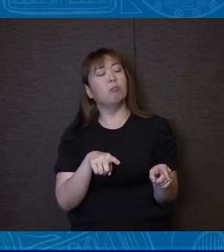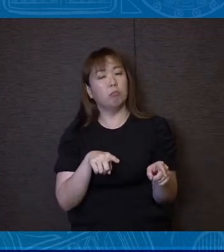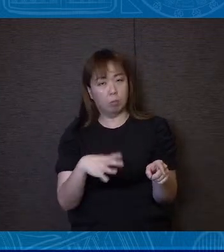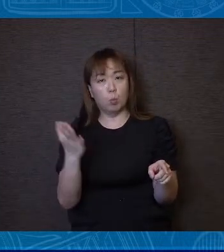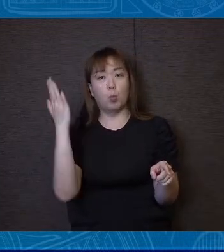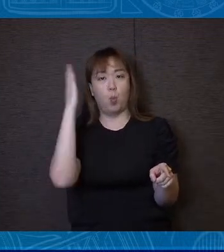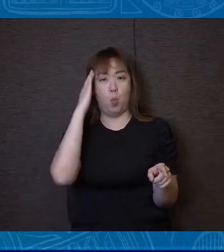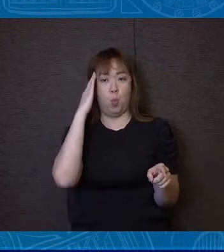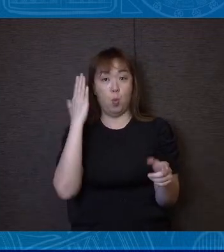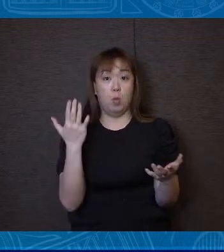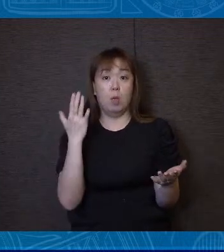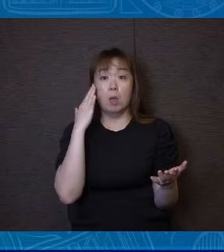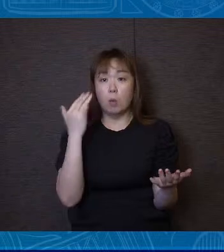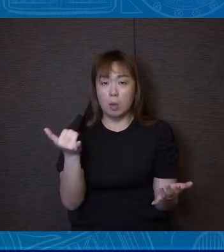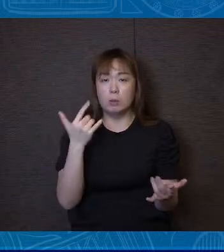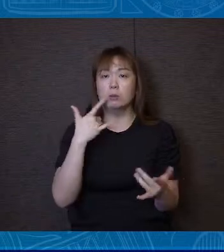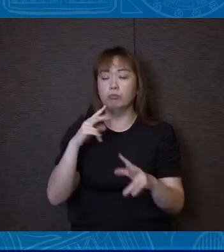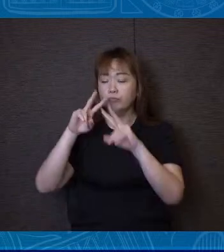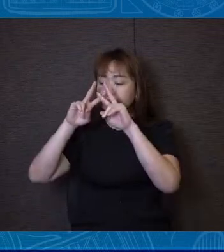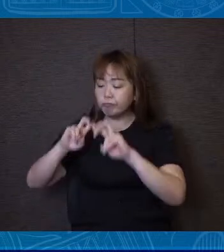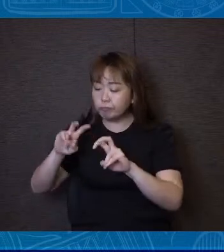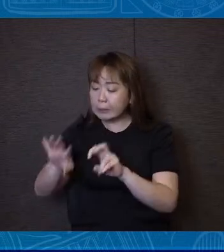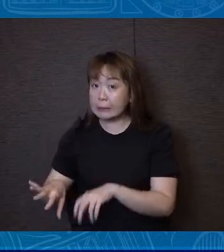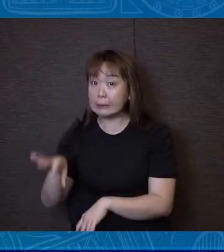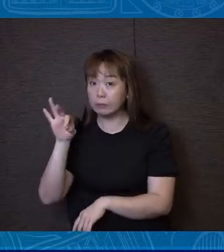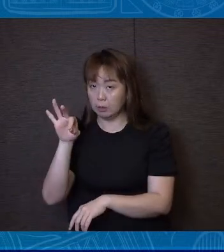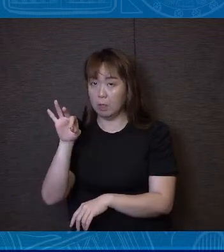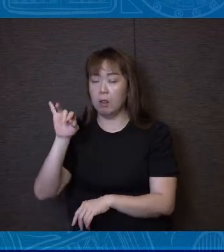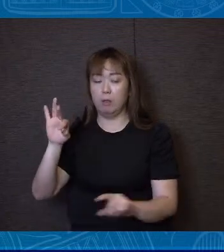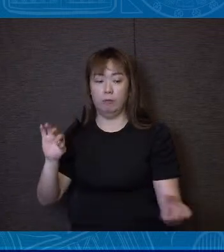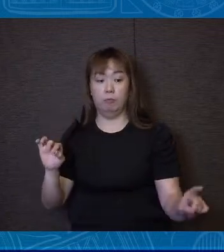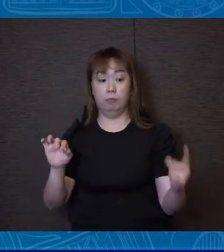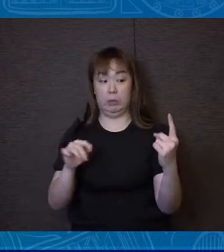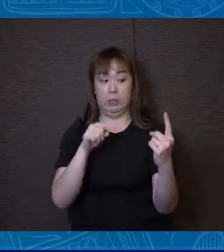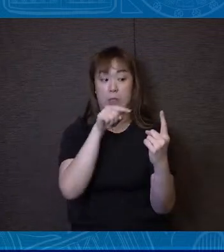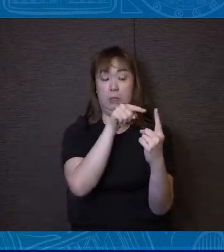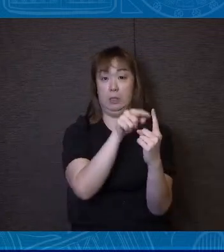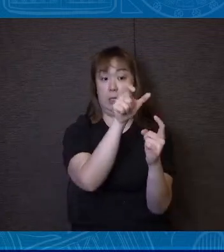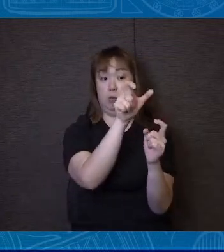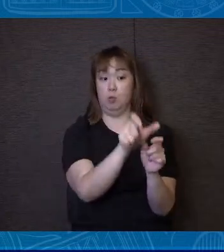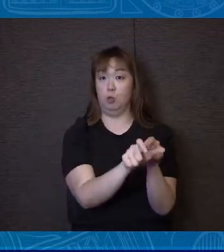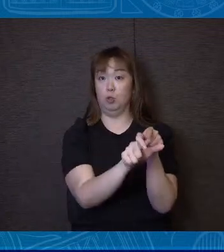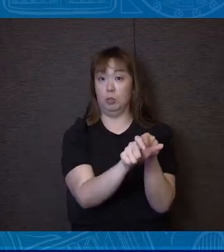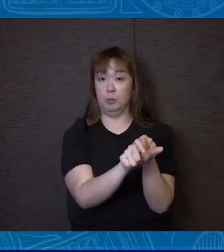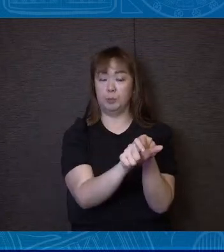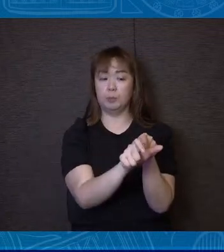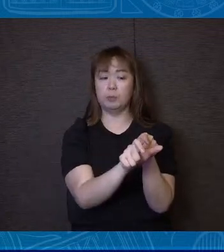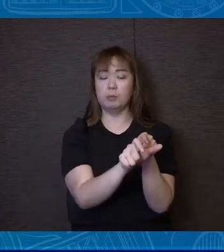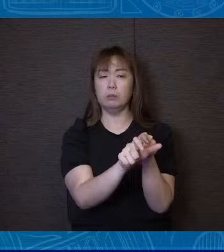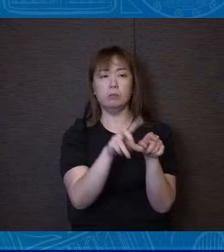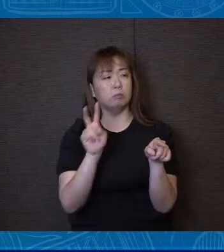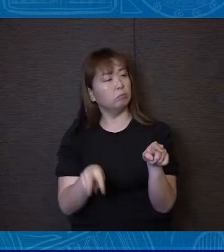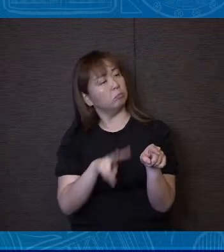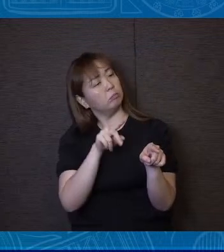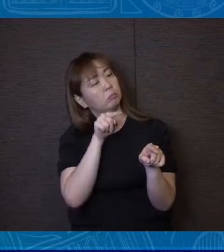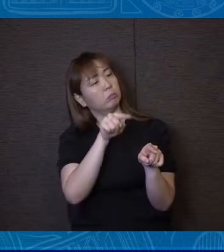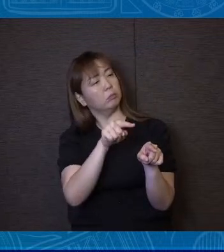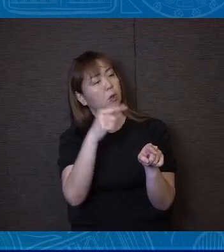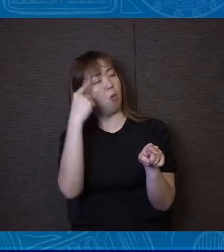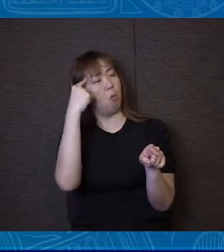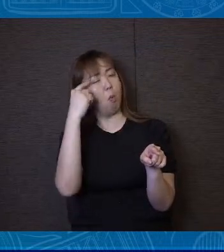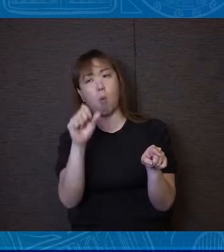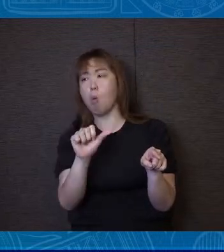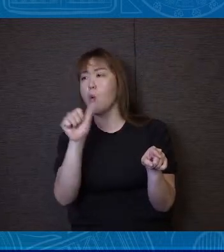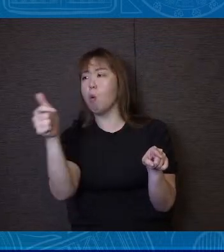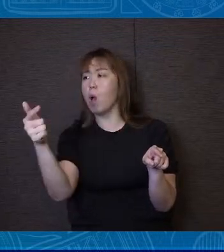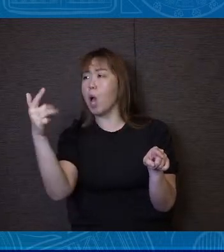the based on the research findings that if you have a physical person, that they might think, this is someone